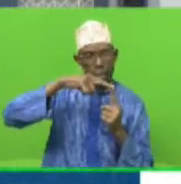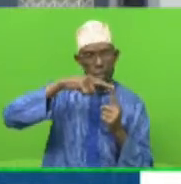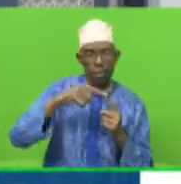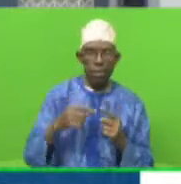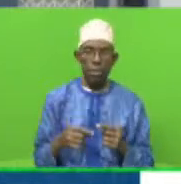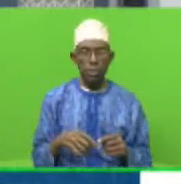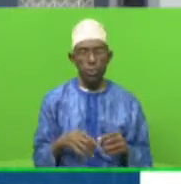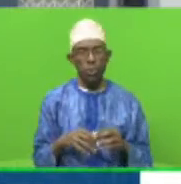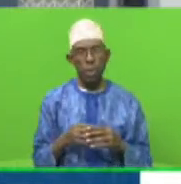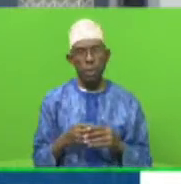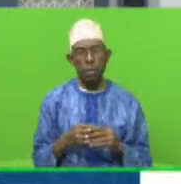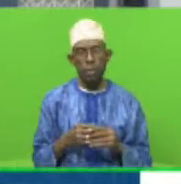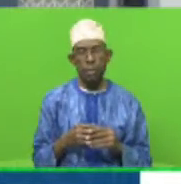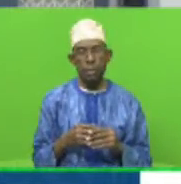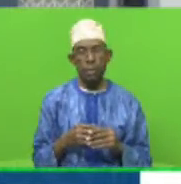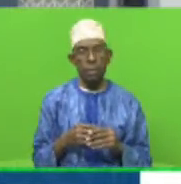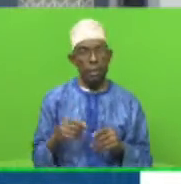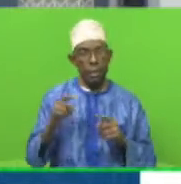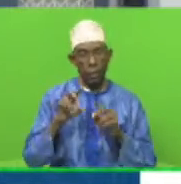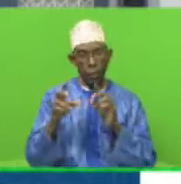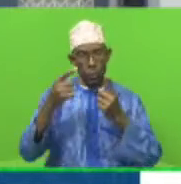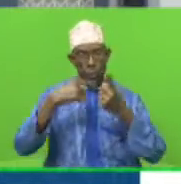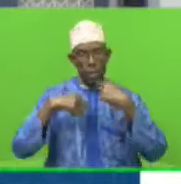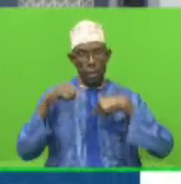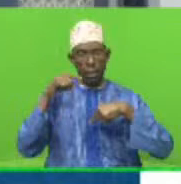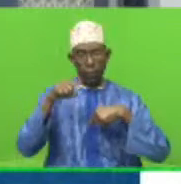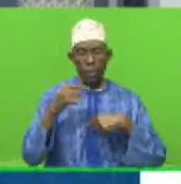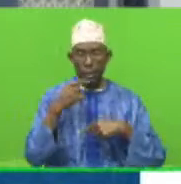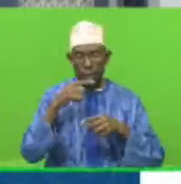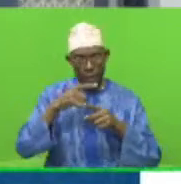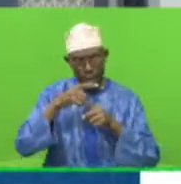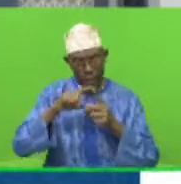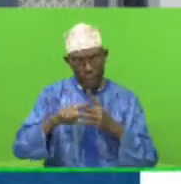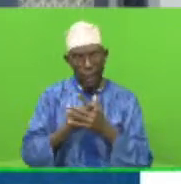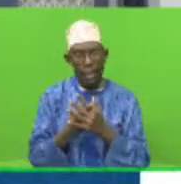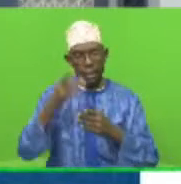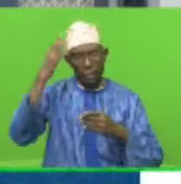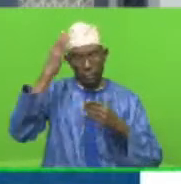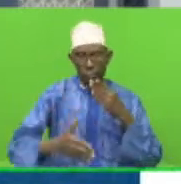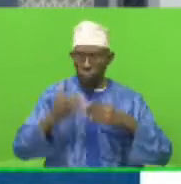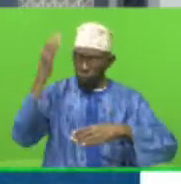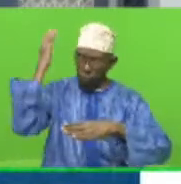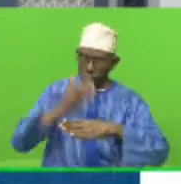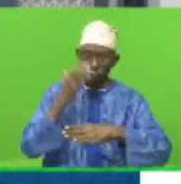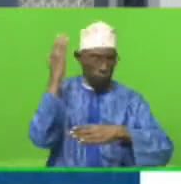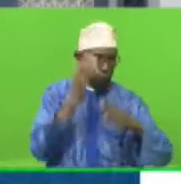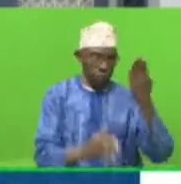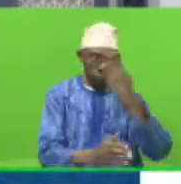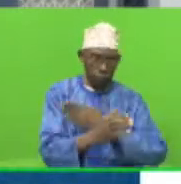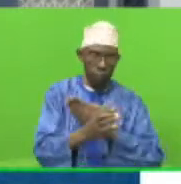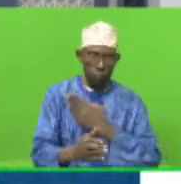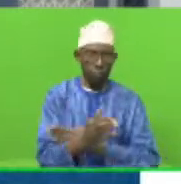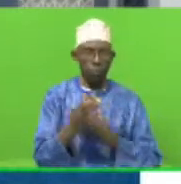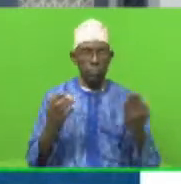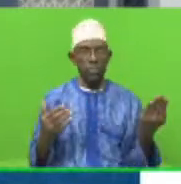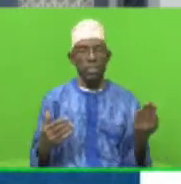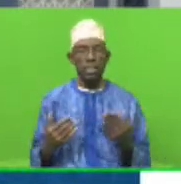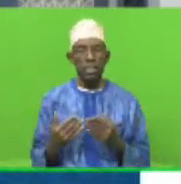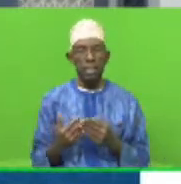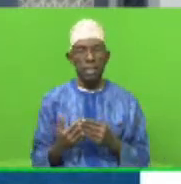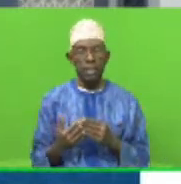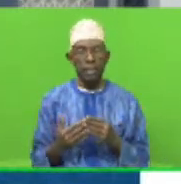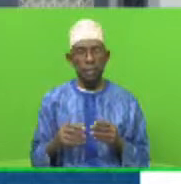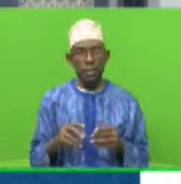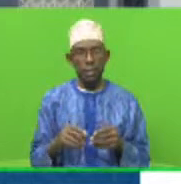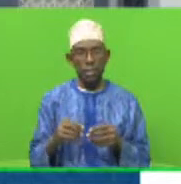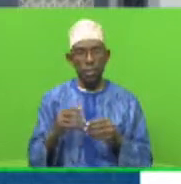antum tajda'unaha. Until you come and now you start, you know, cutting them or maiming them, mutilating them. This is